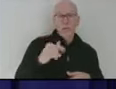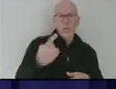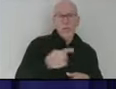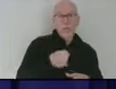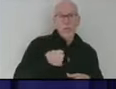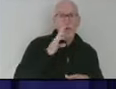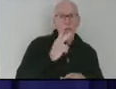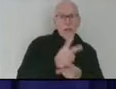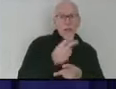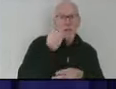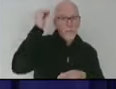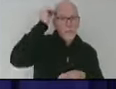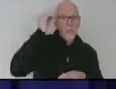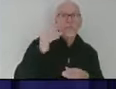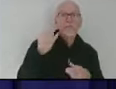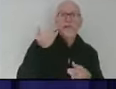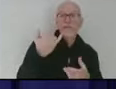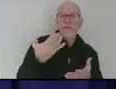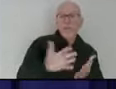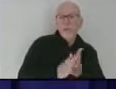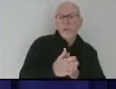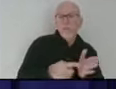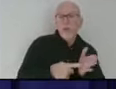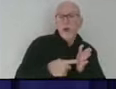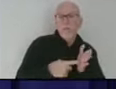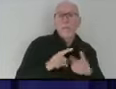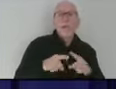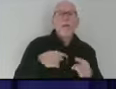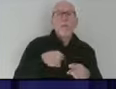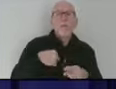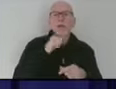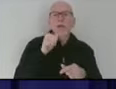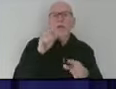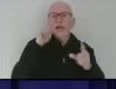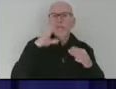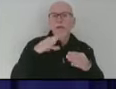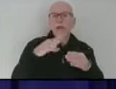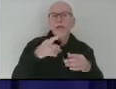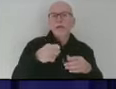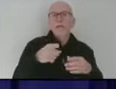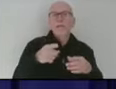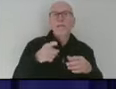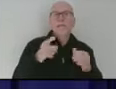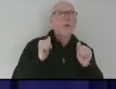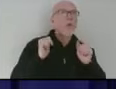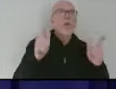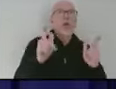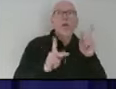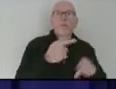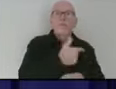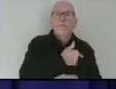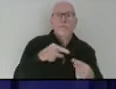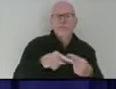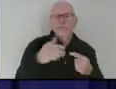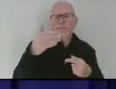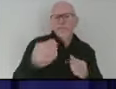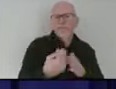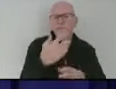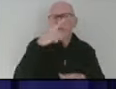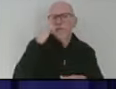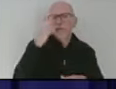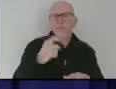in mind if that becomes a requirement. But unfortunately, we don't expect that mass vaccination for quite some time. And in the meantime, we're really going to focus